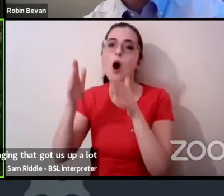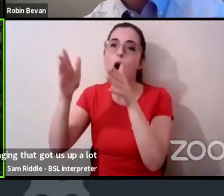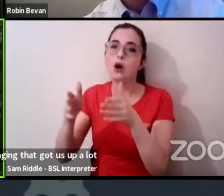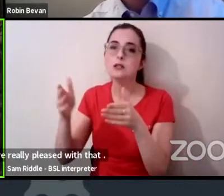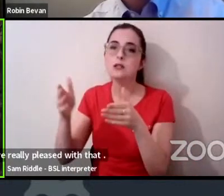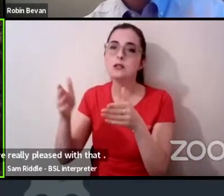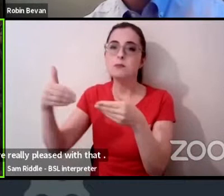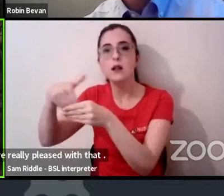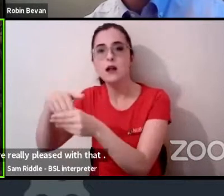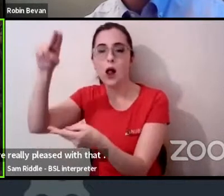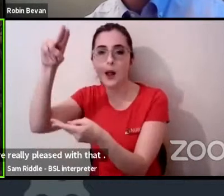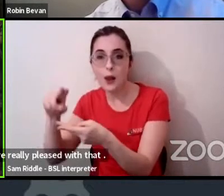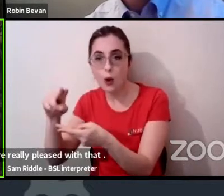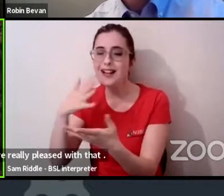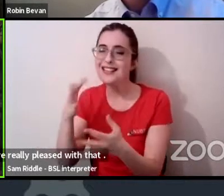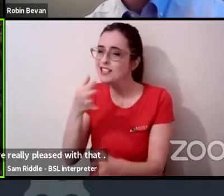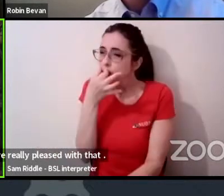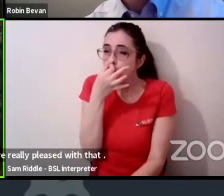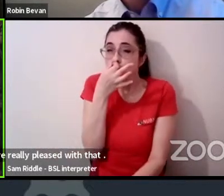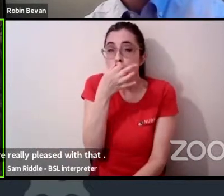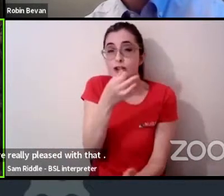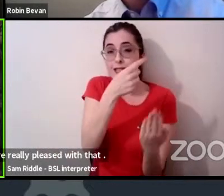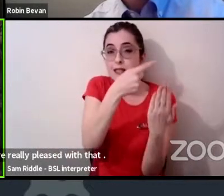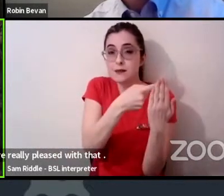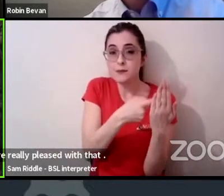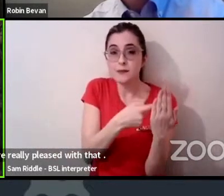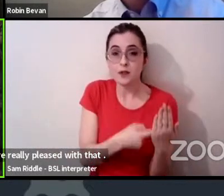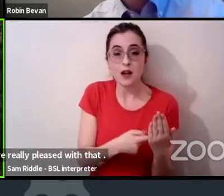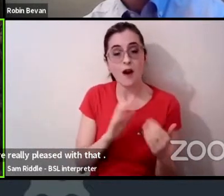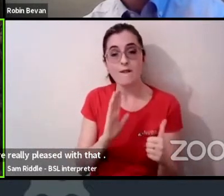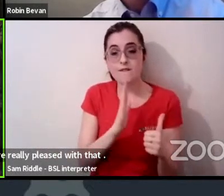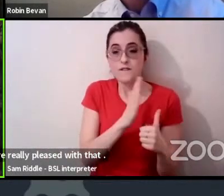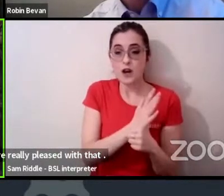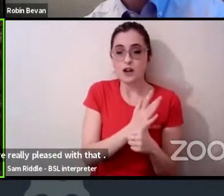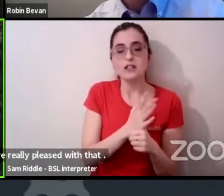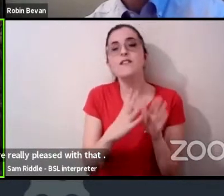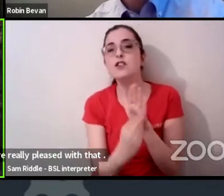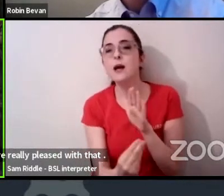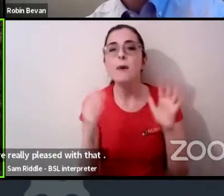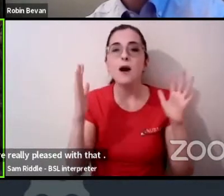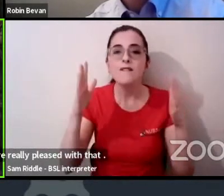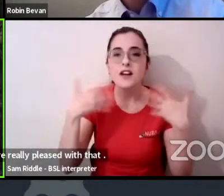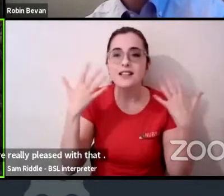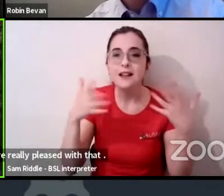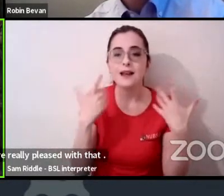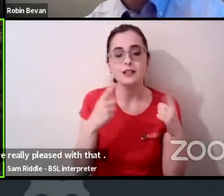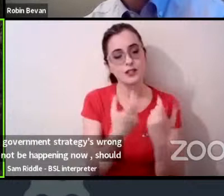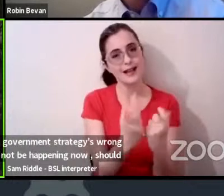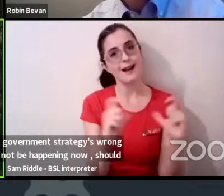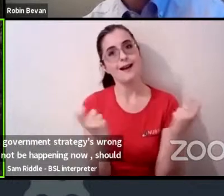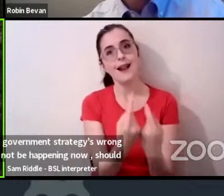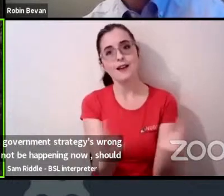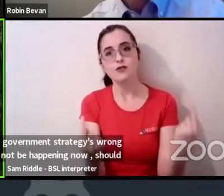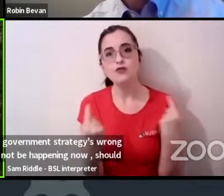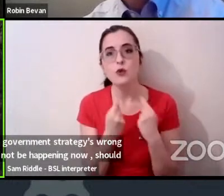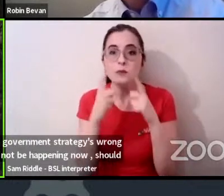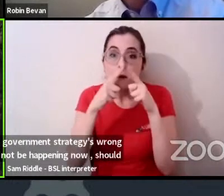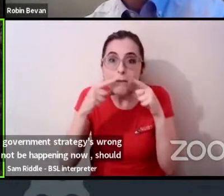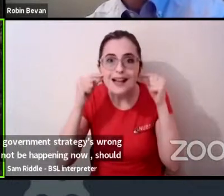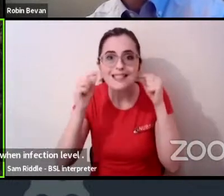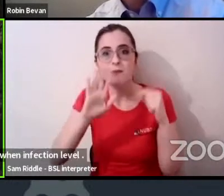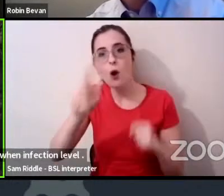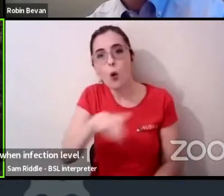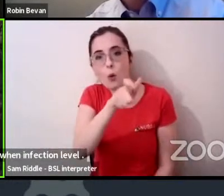much more stringent mitigations are in place, ventilation units in classrooms, mask wearing by all pupils. She